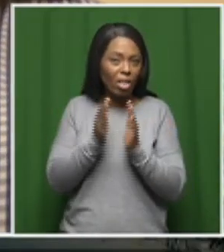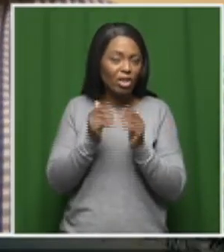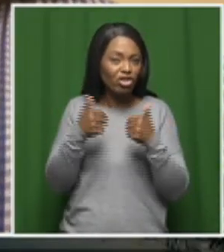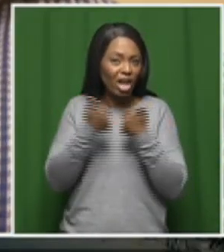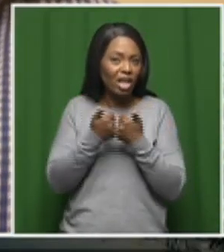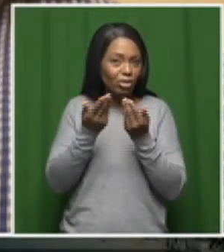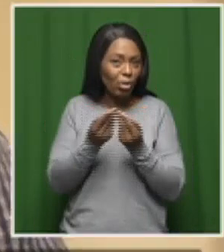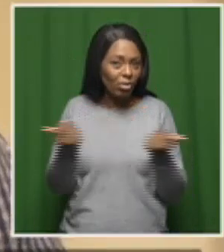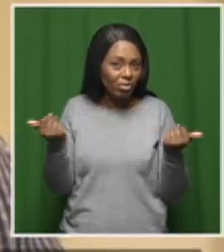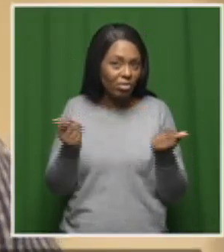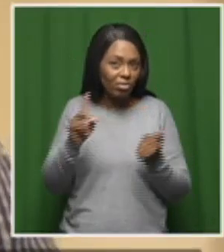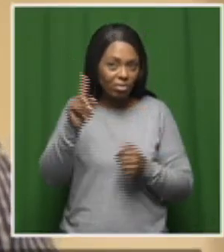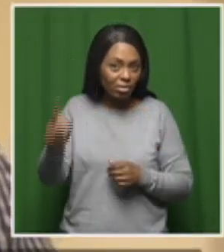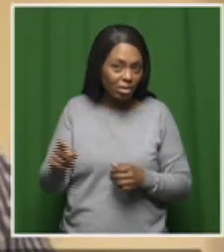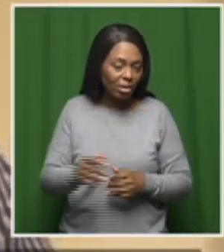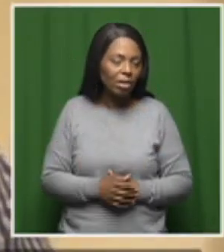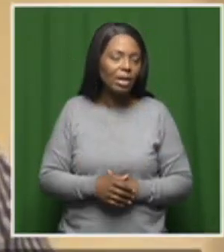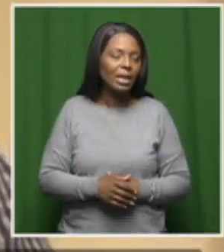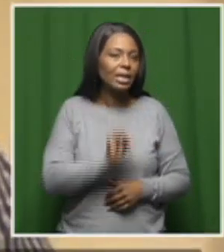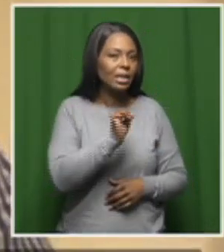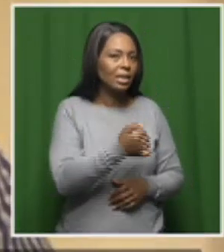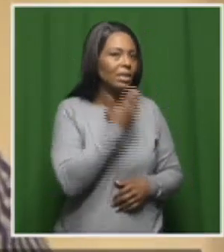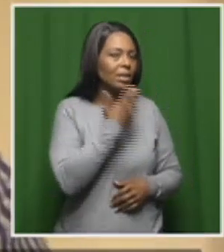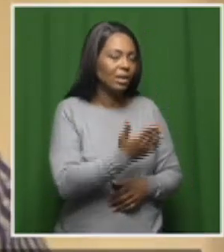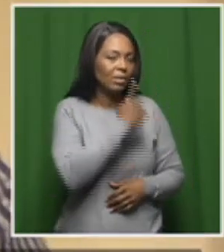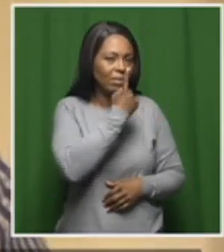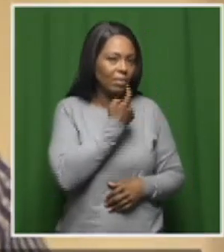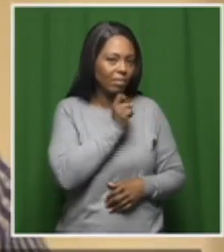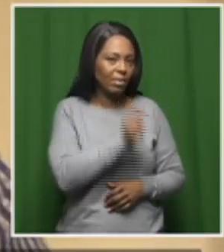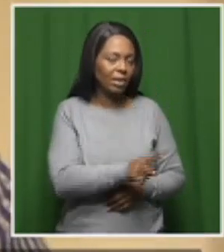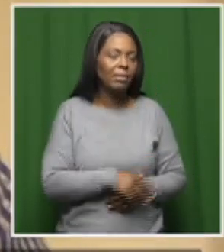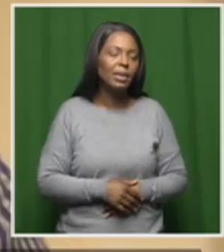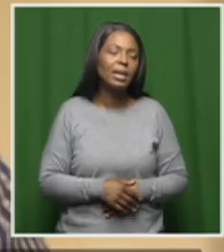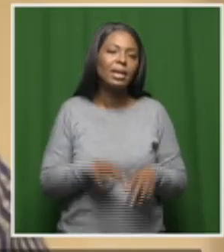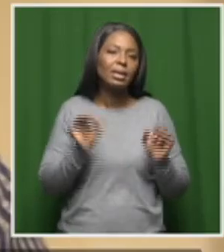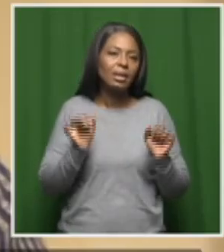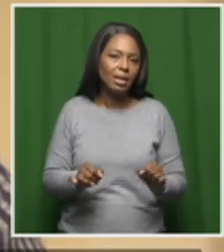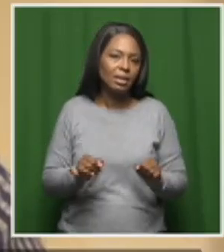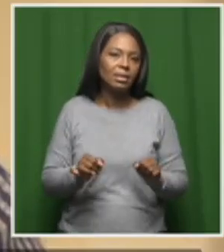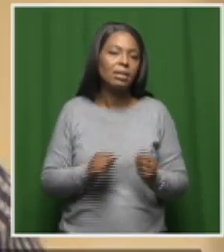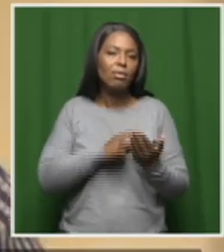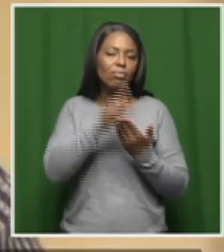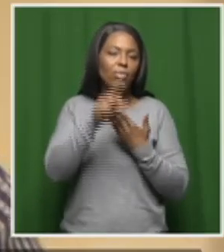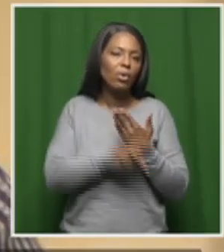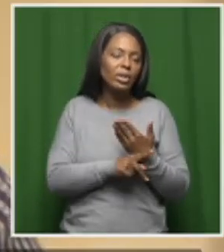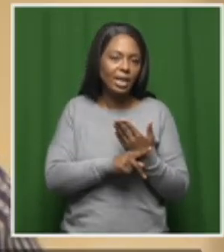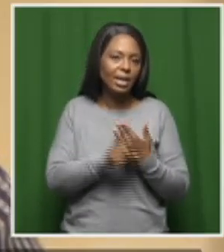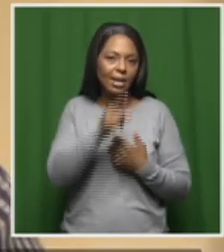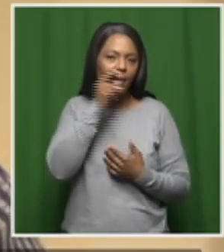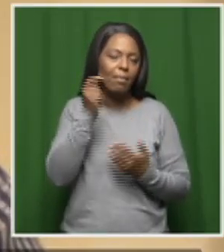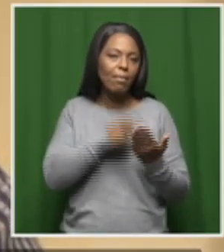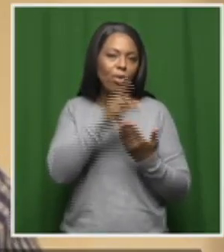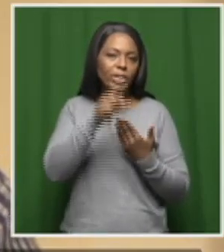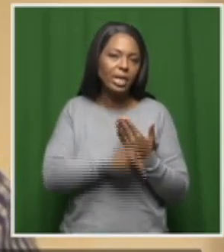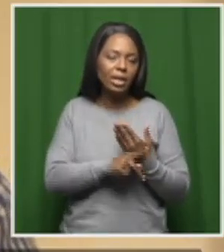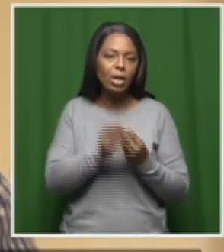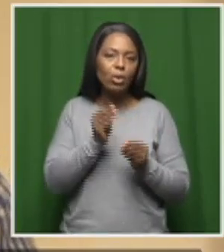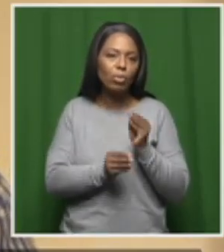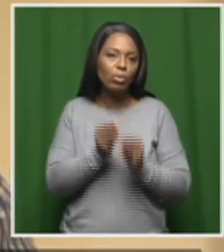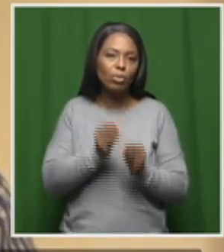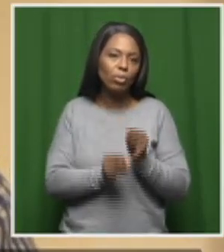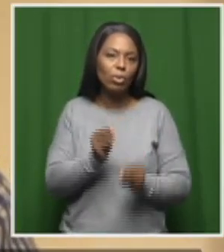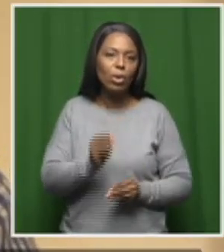Yeah, thanks for that. We did we have a project called Project Lukisa. Lukisa is